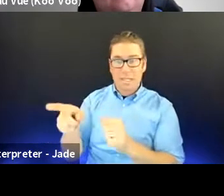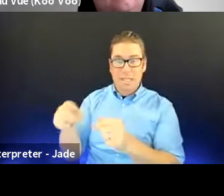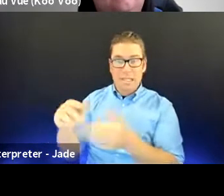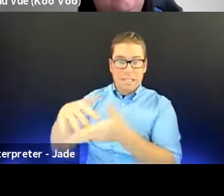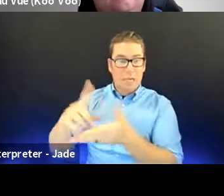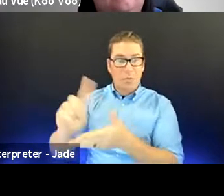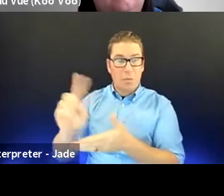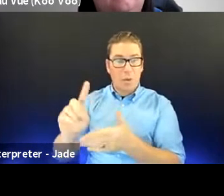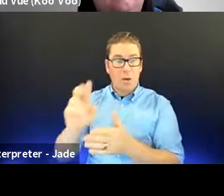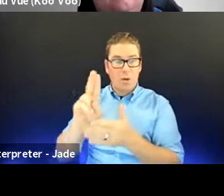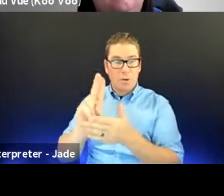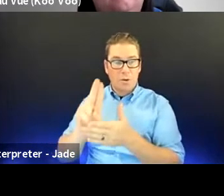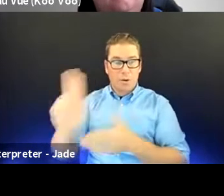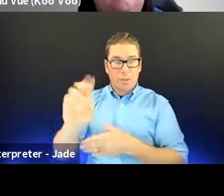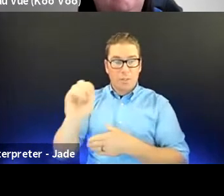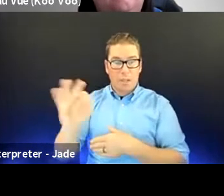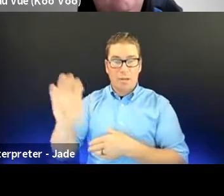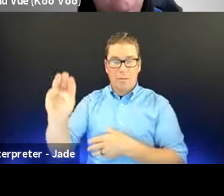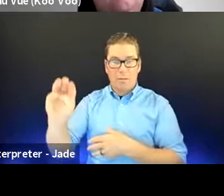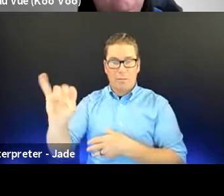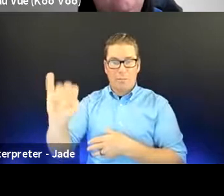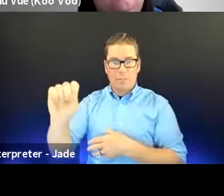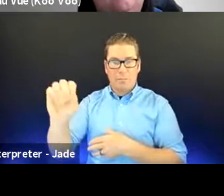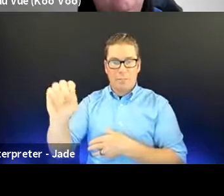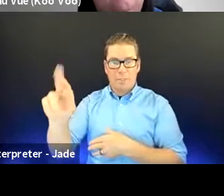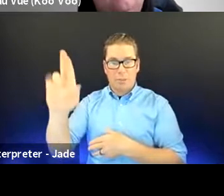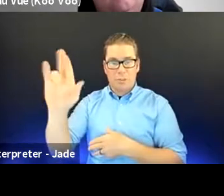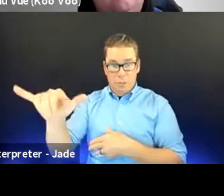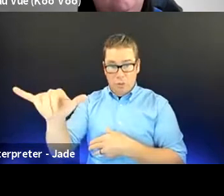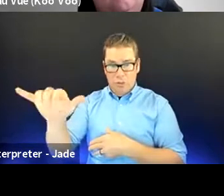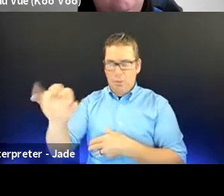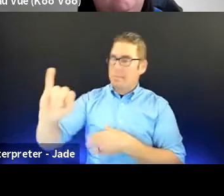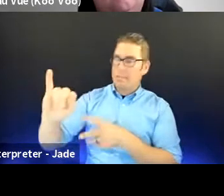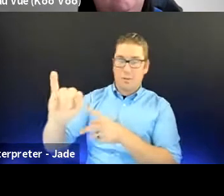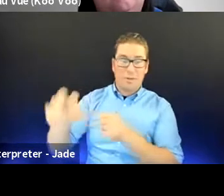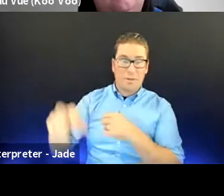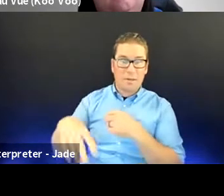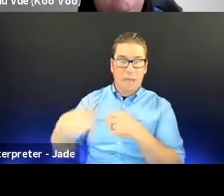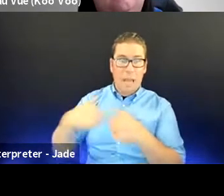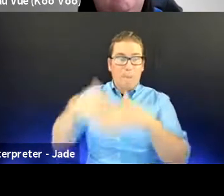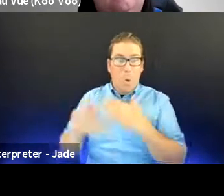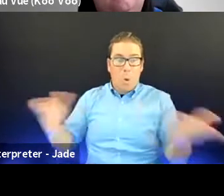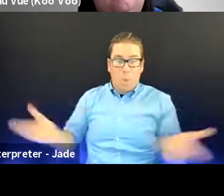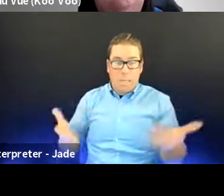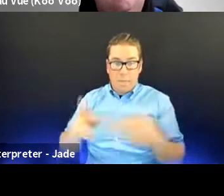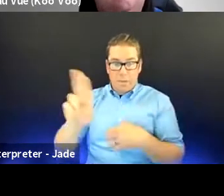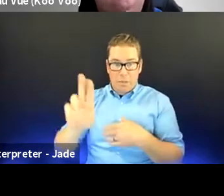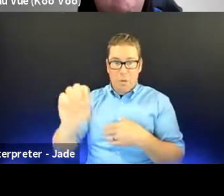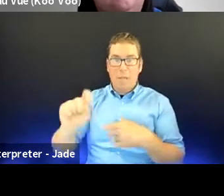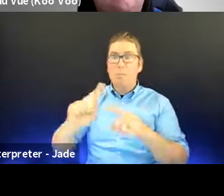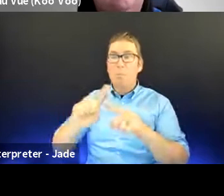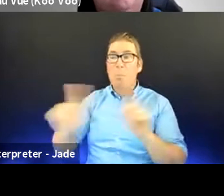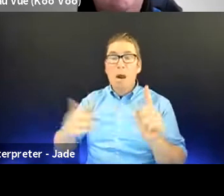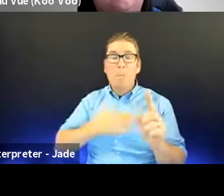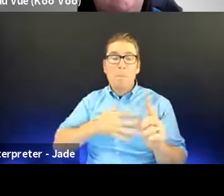was conceived here, so I was born in the United States. And due to some unforeseen circumstances, my mom and my dad had to go back home to